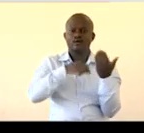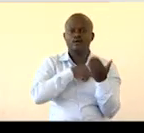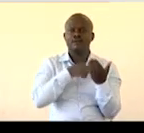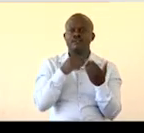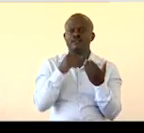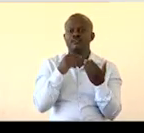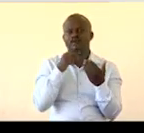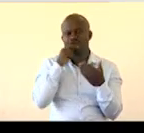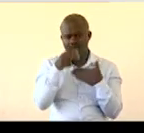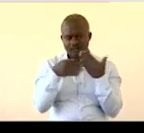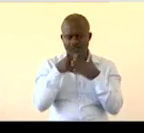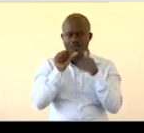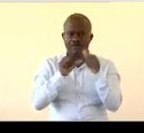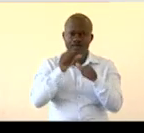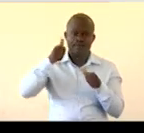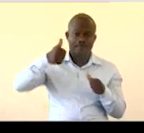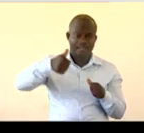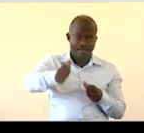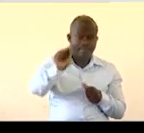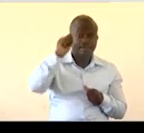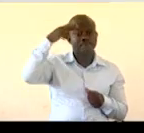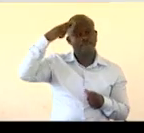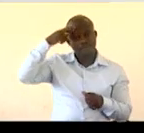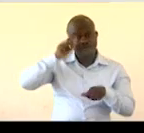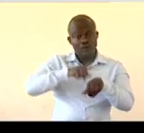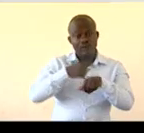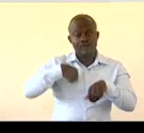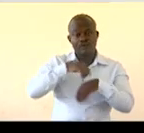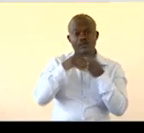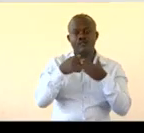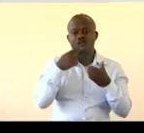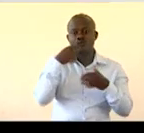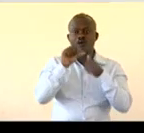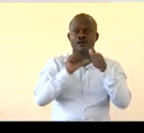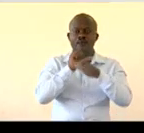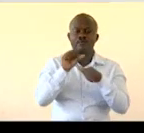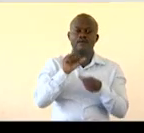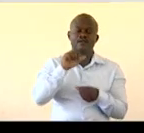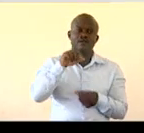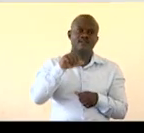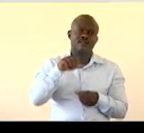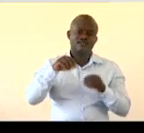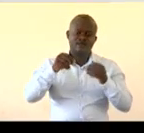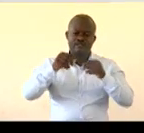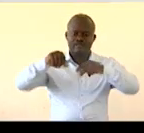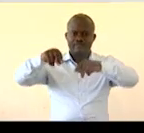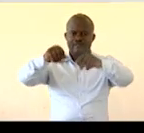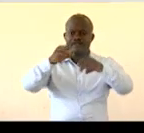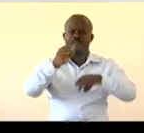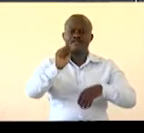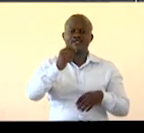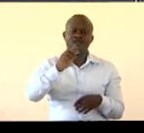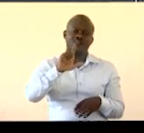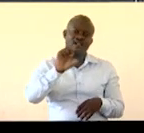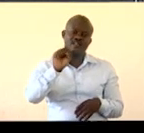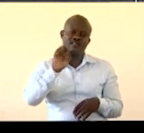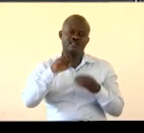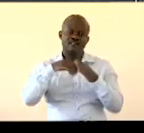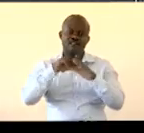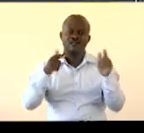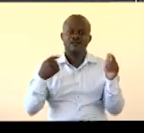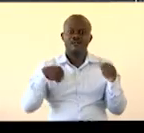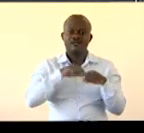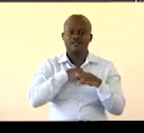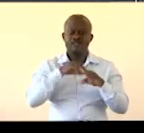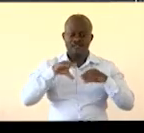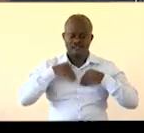towards them. Remember, when we talk about fertilizer, when we add fertilizer in the soil, let us take